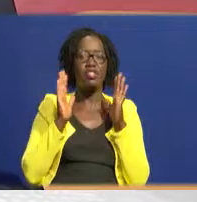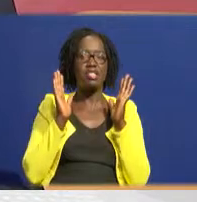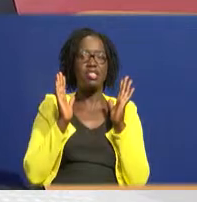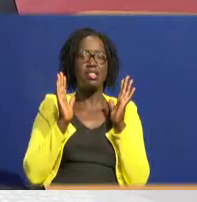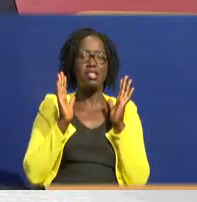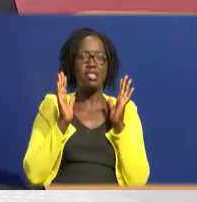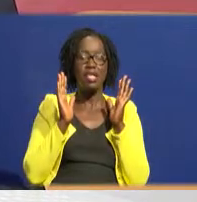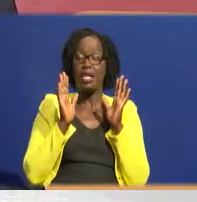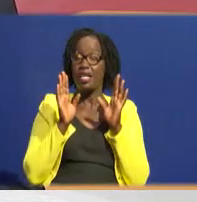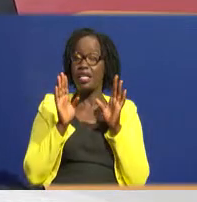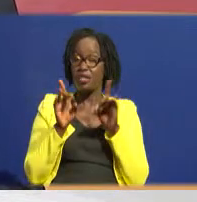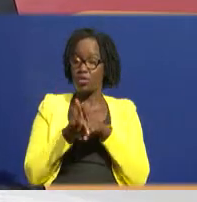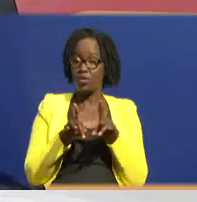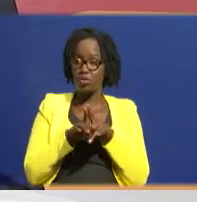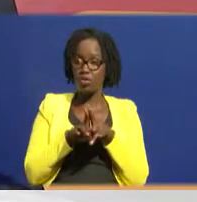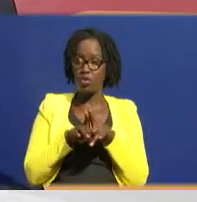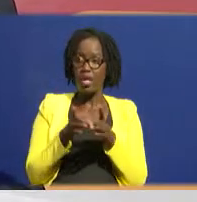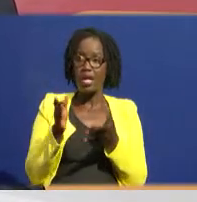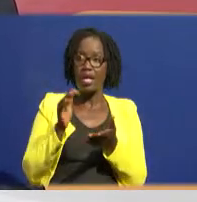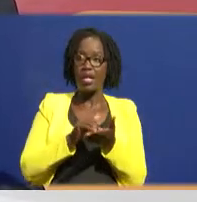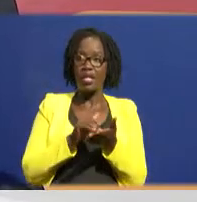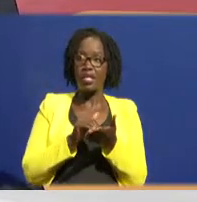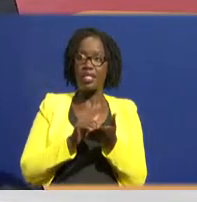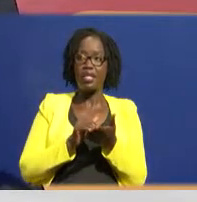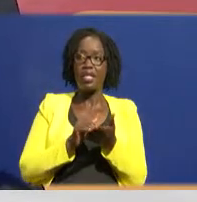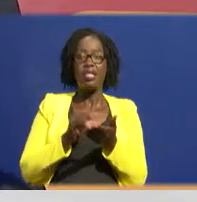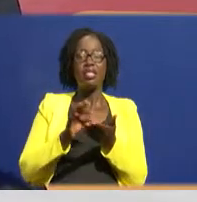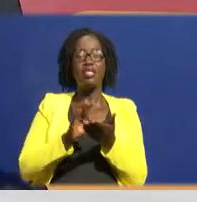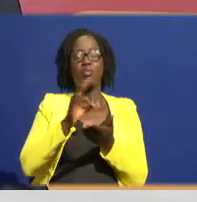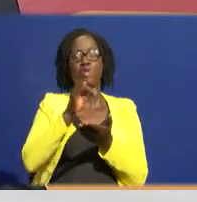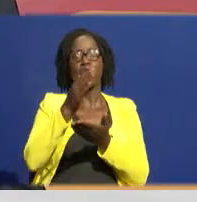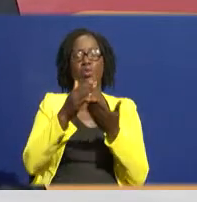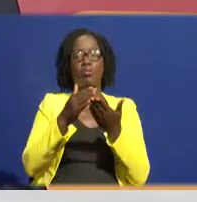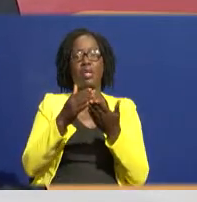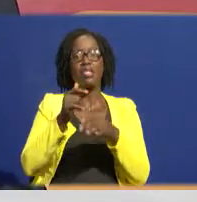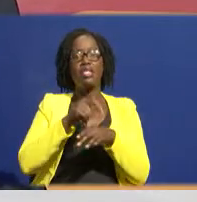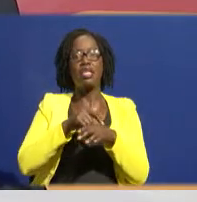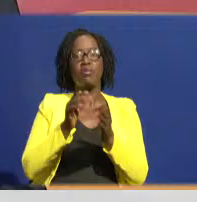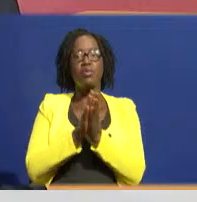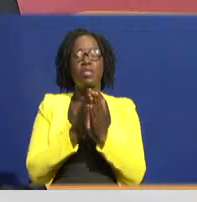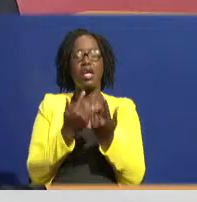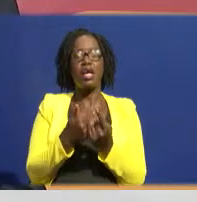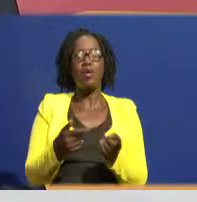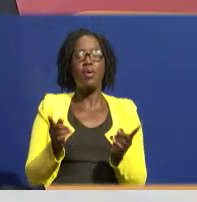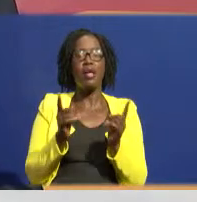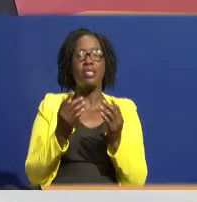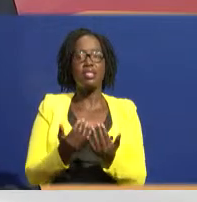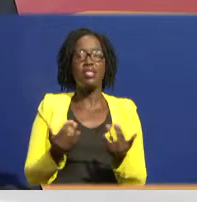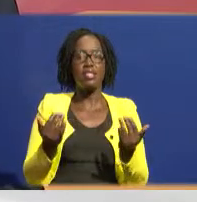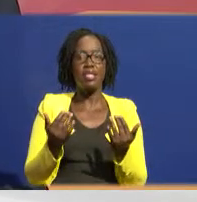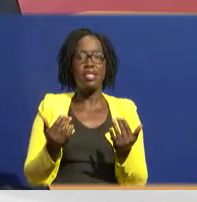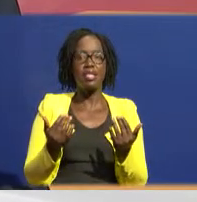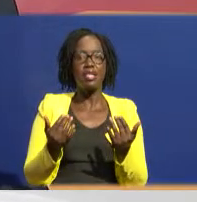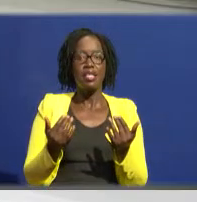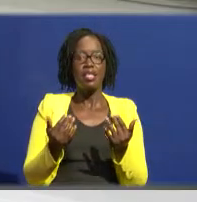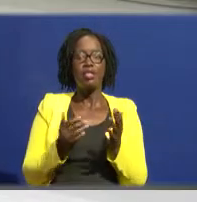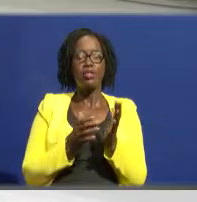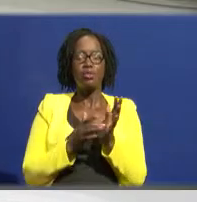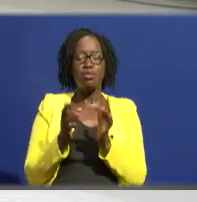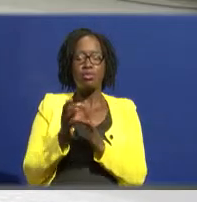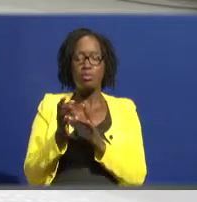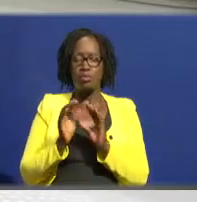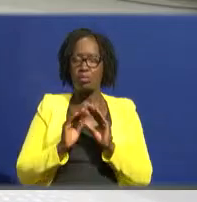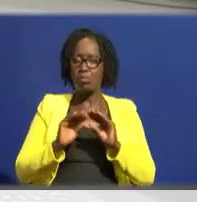And again, we still need the nourishment. We have to have time with our children to take them through the Bible